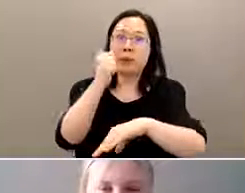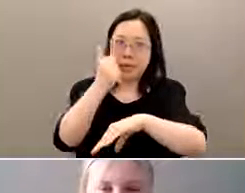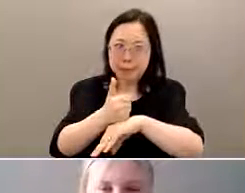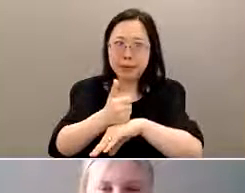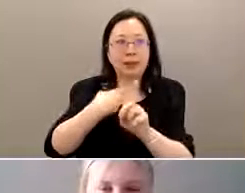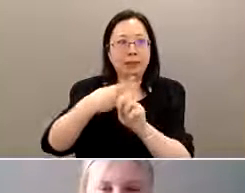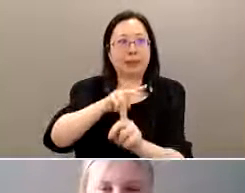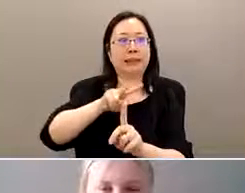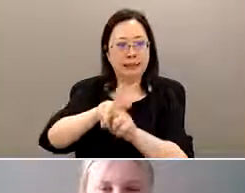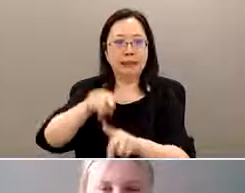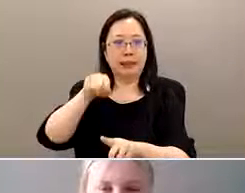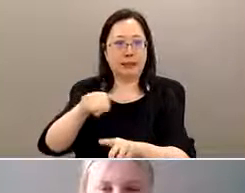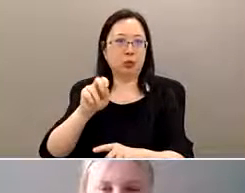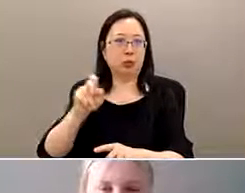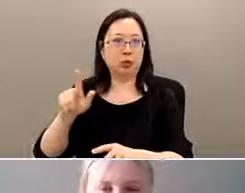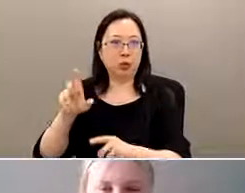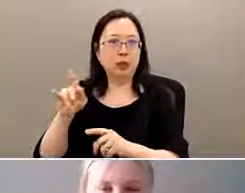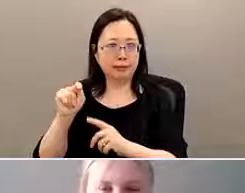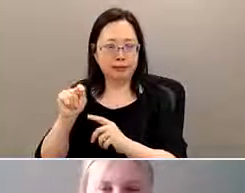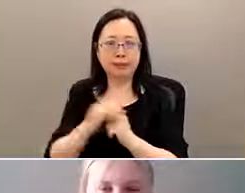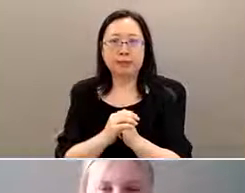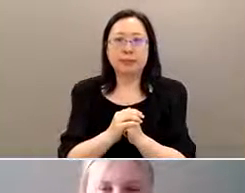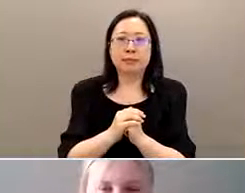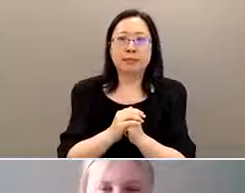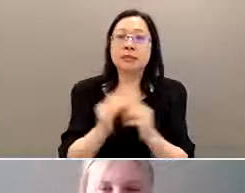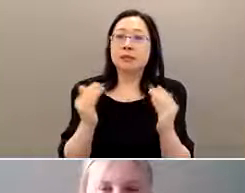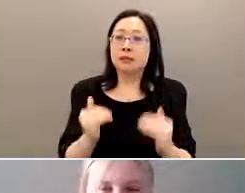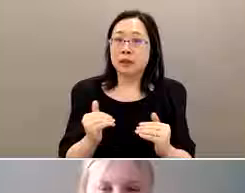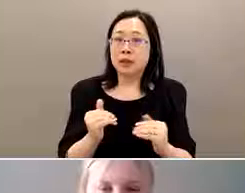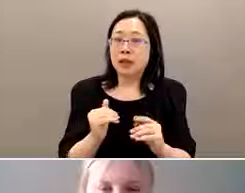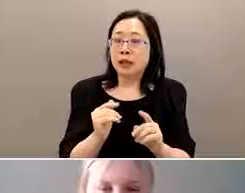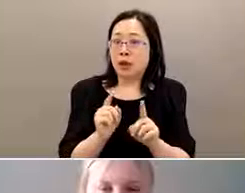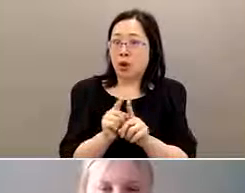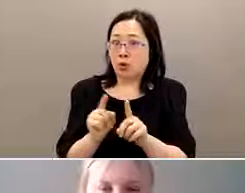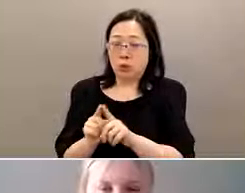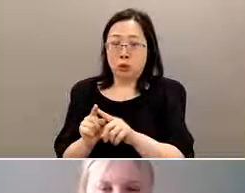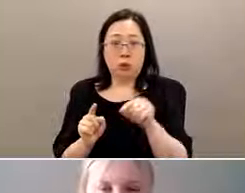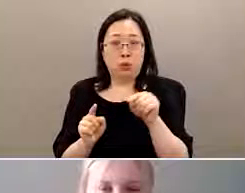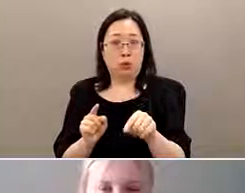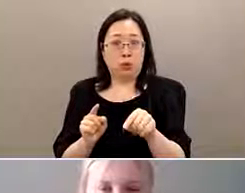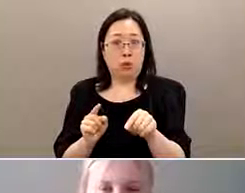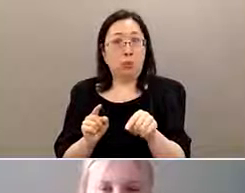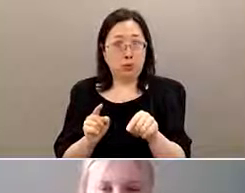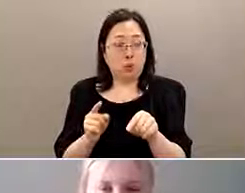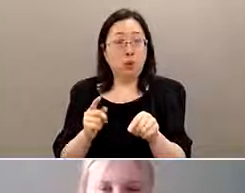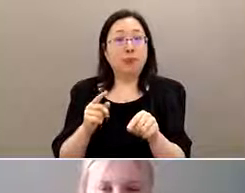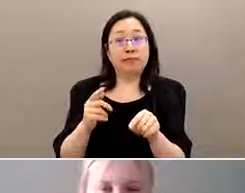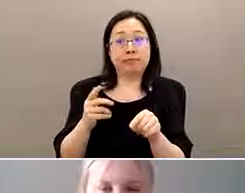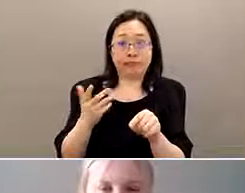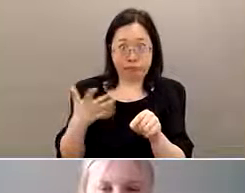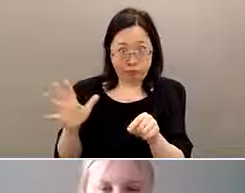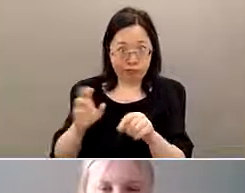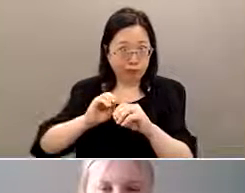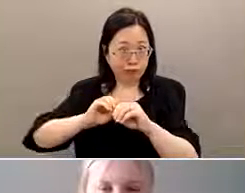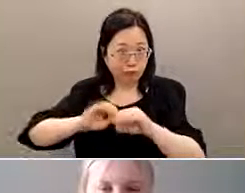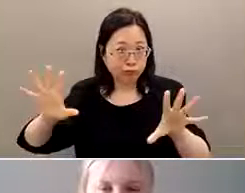the toolkit itself. And once we've done this, we're going to be